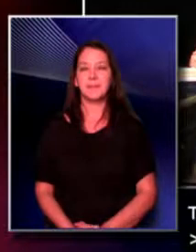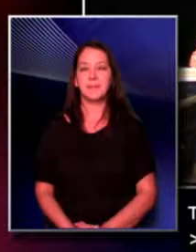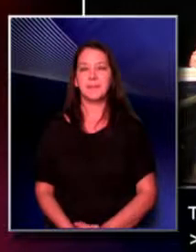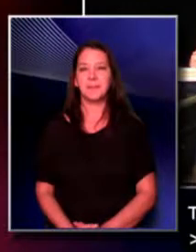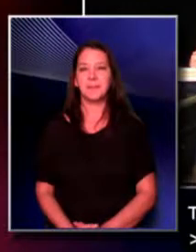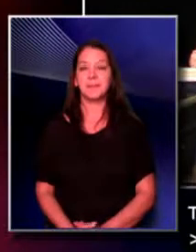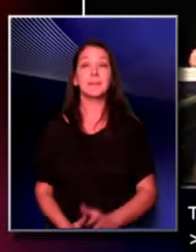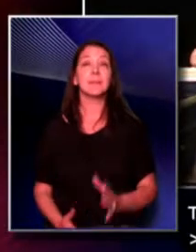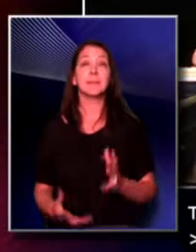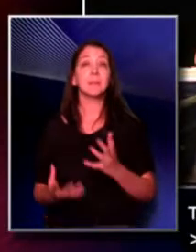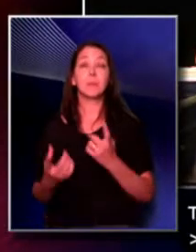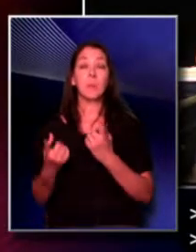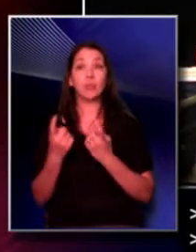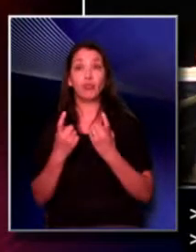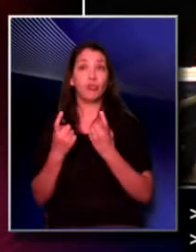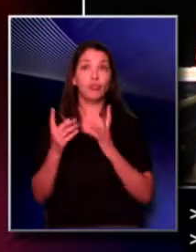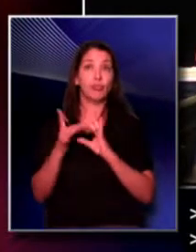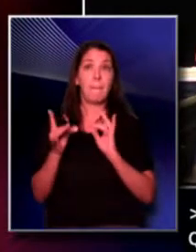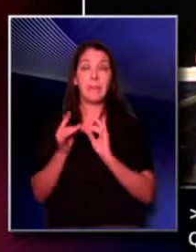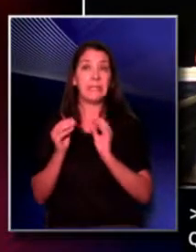you. Any other questions or comments? Do